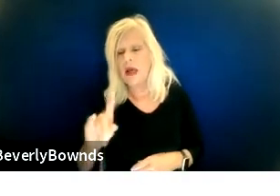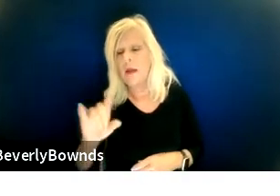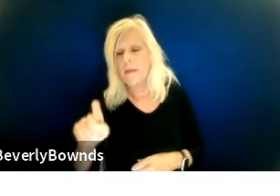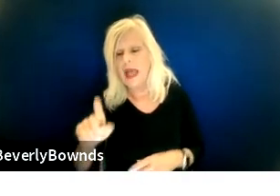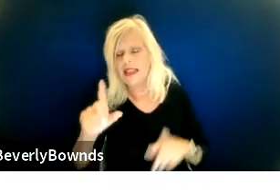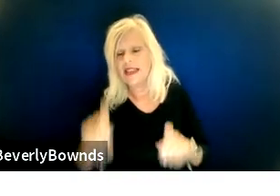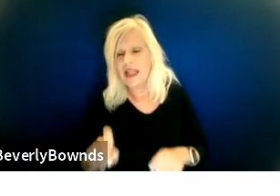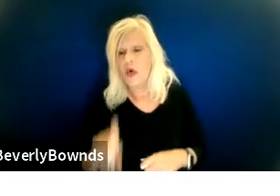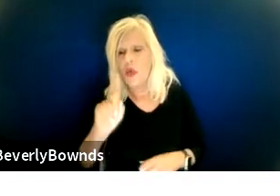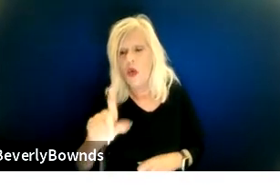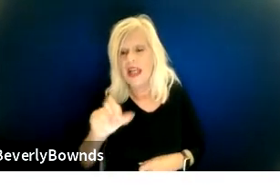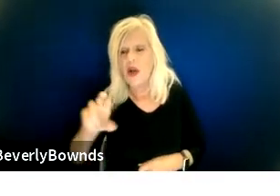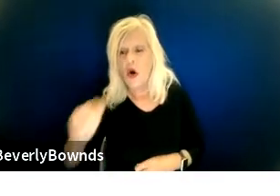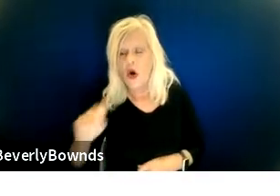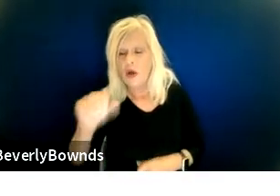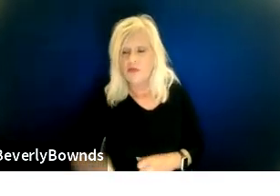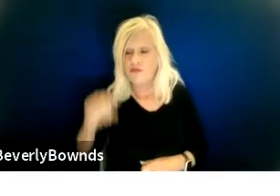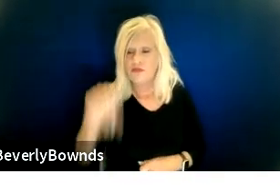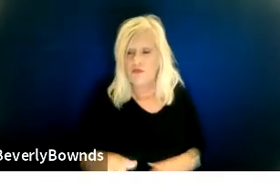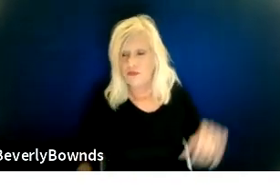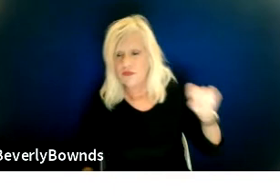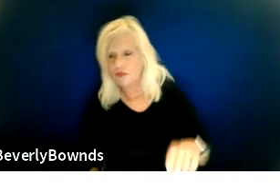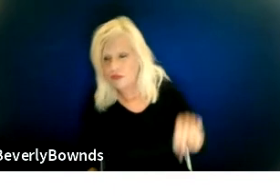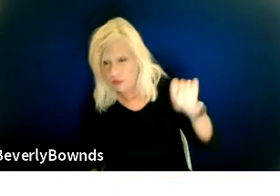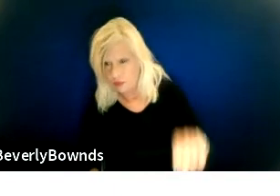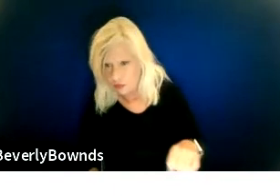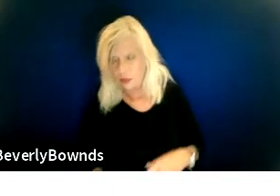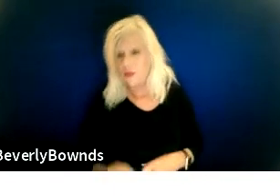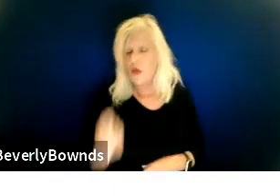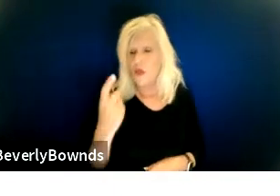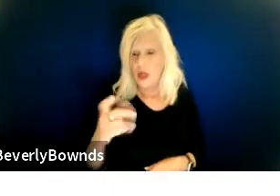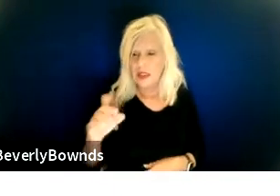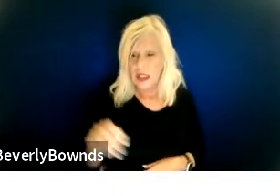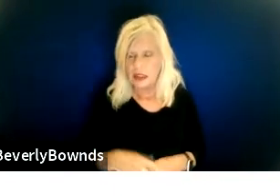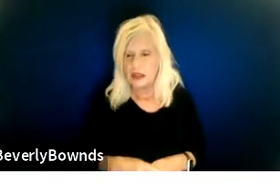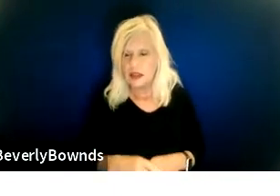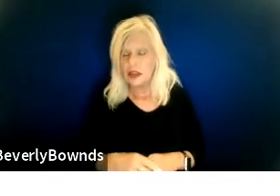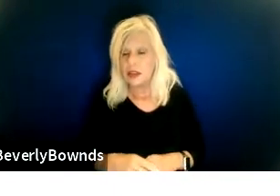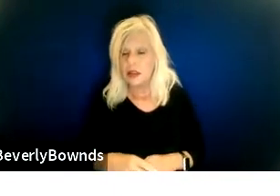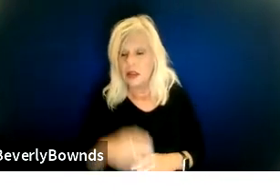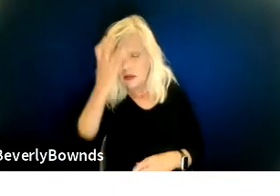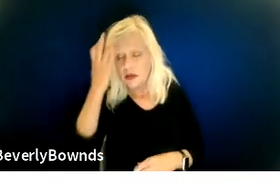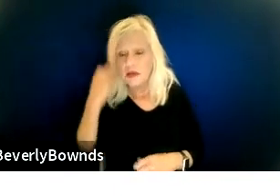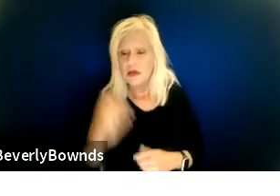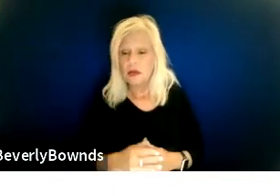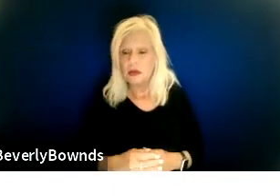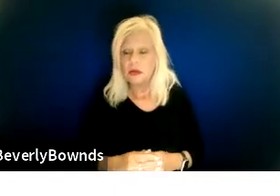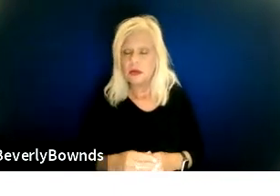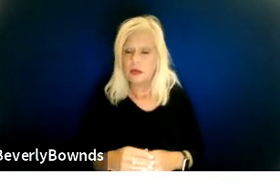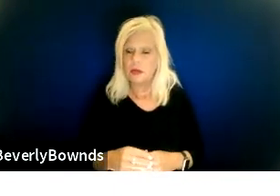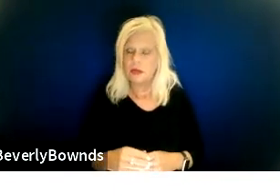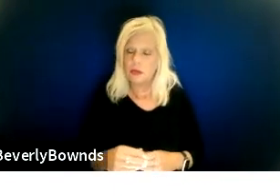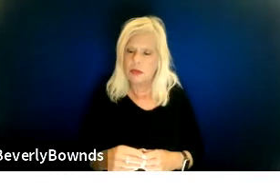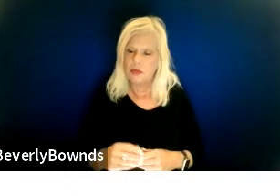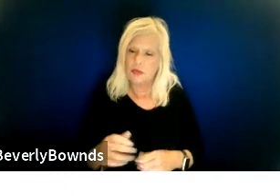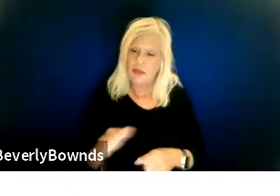arm individually doing the pedaling. So in one case, it would be the non-paretic arm pedaling at its maximum